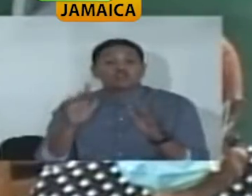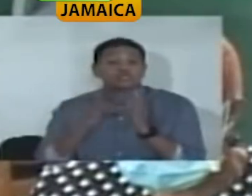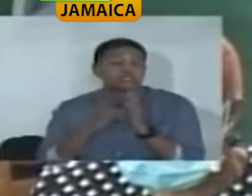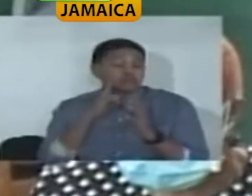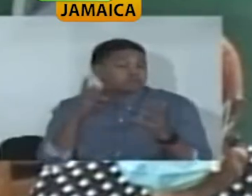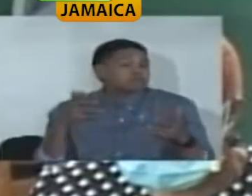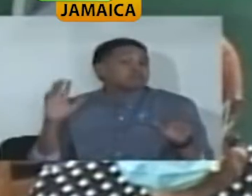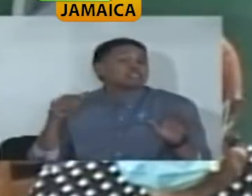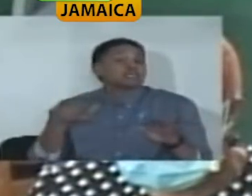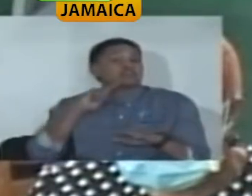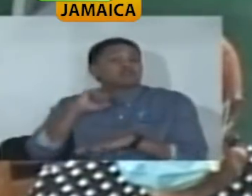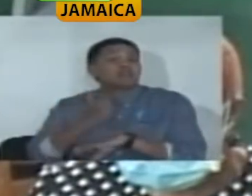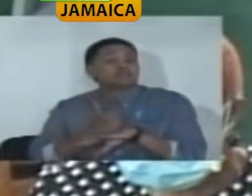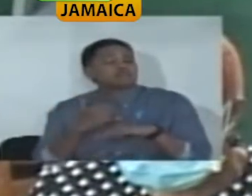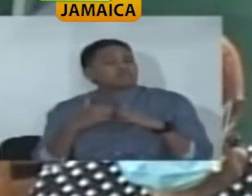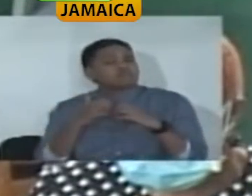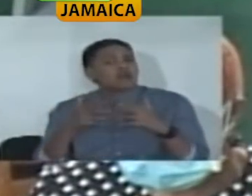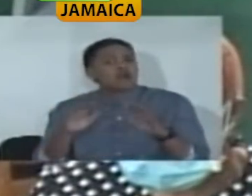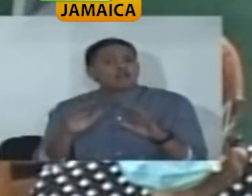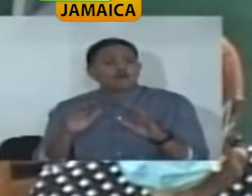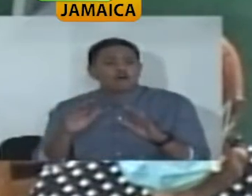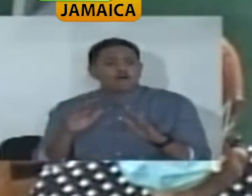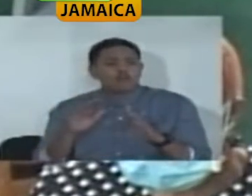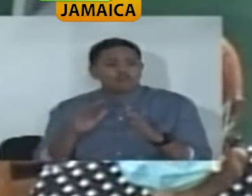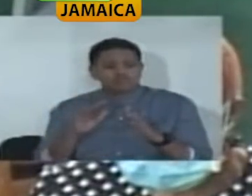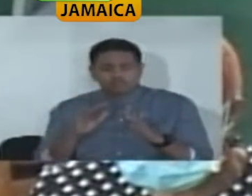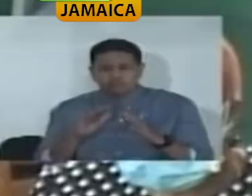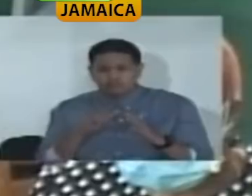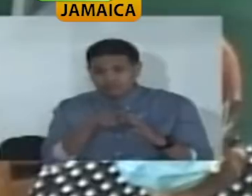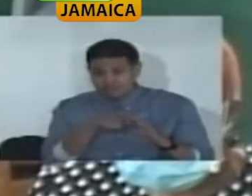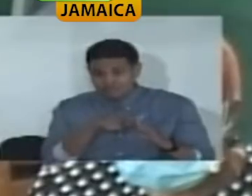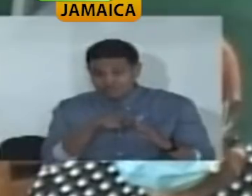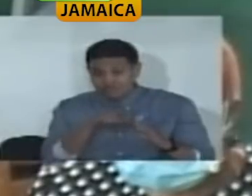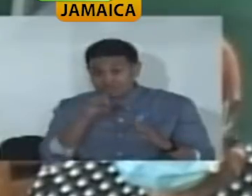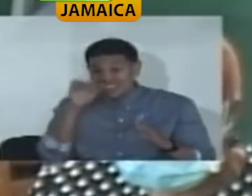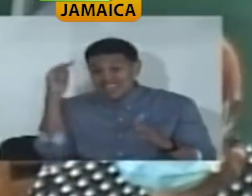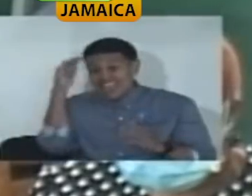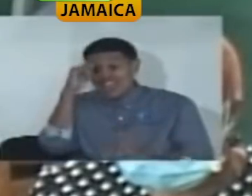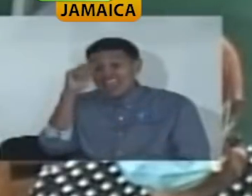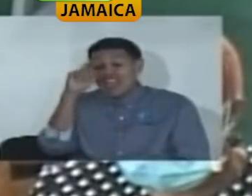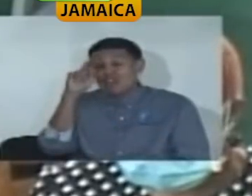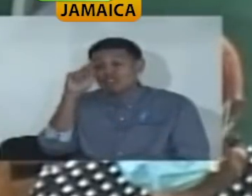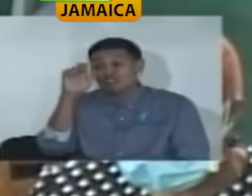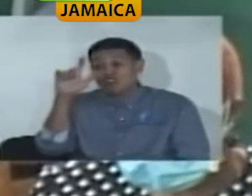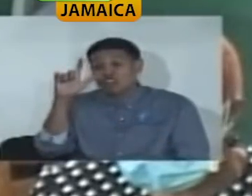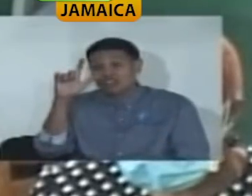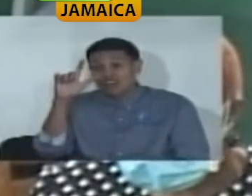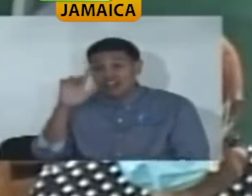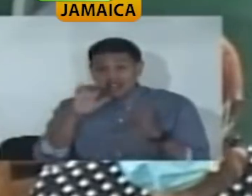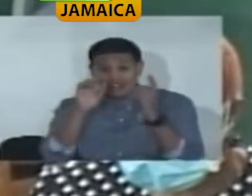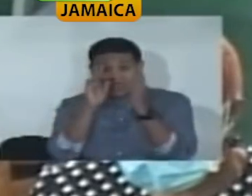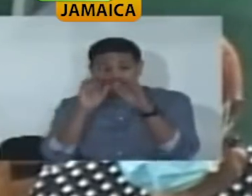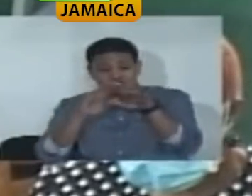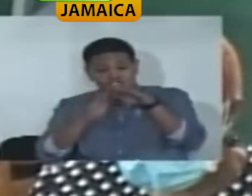and this enabled complete remote visibility of the aeronautical network infrastructure island-wide, with the ability